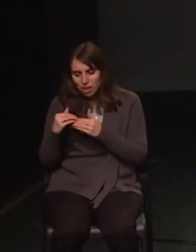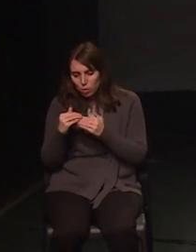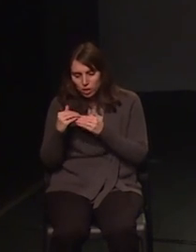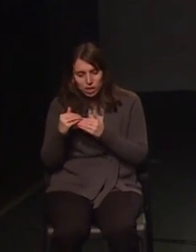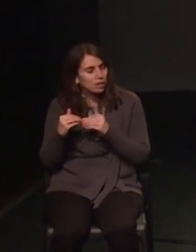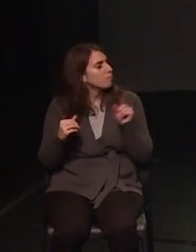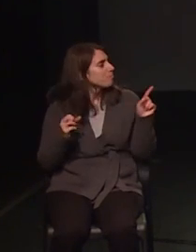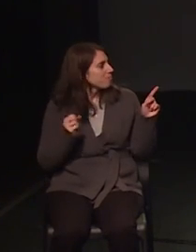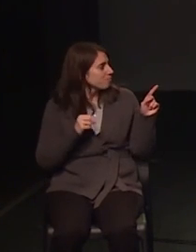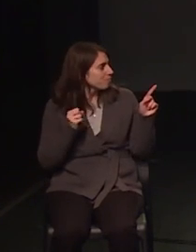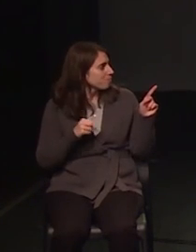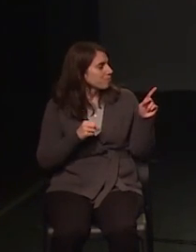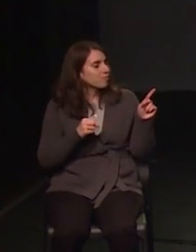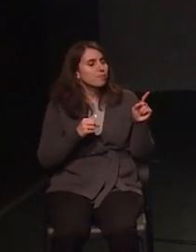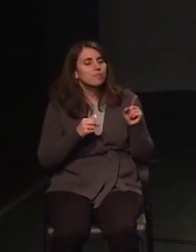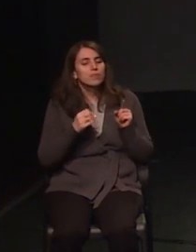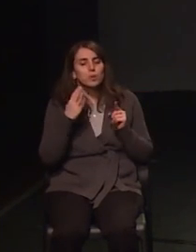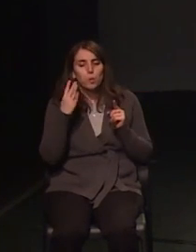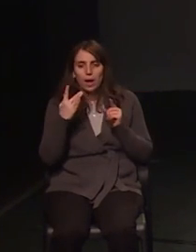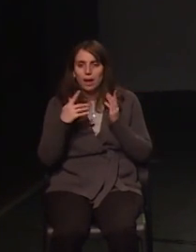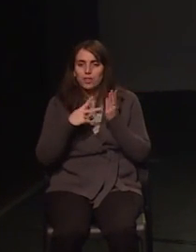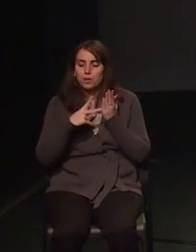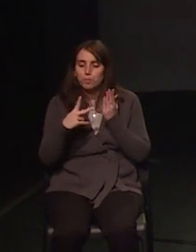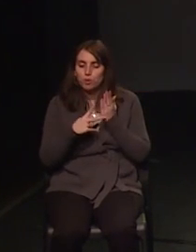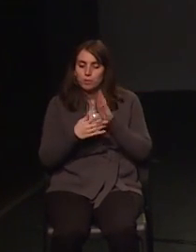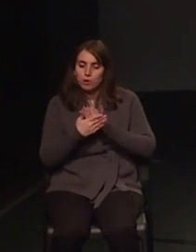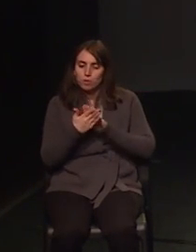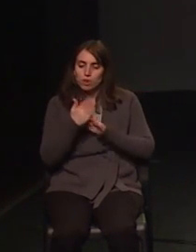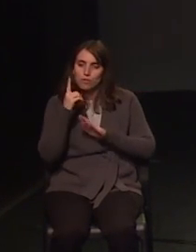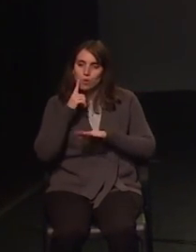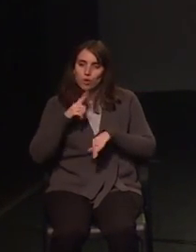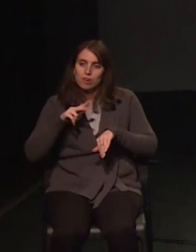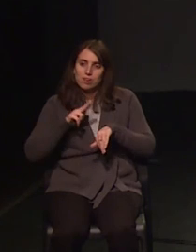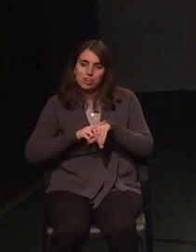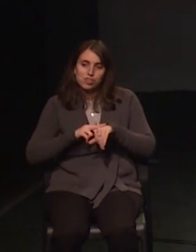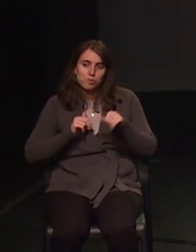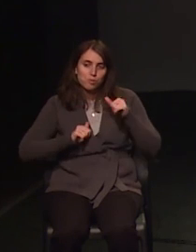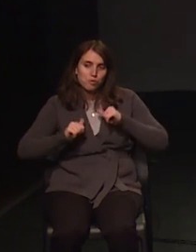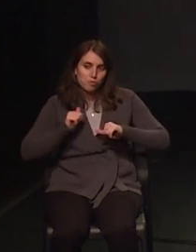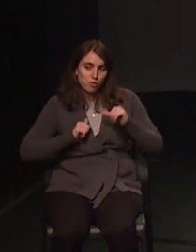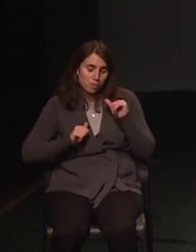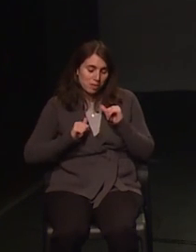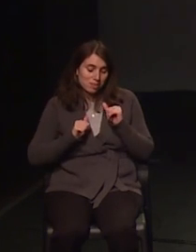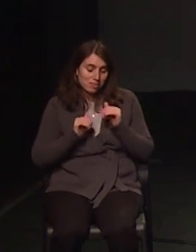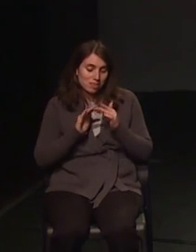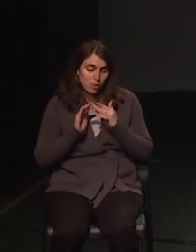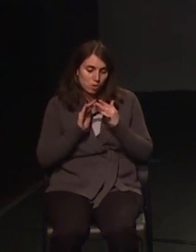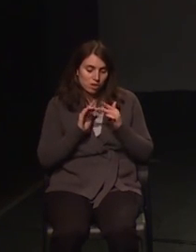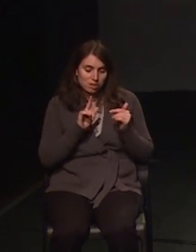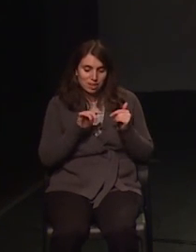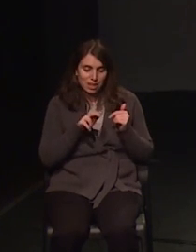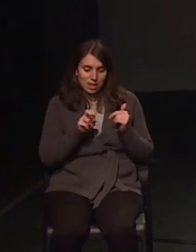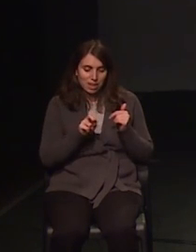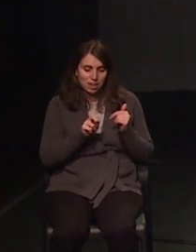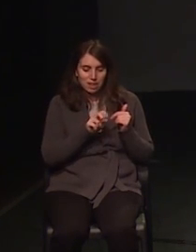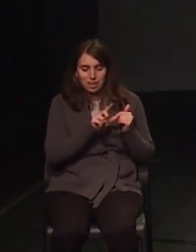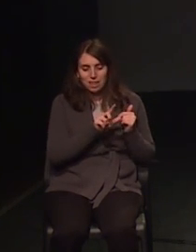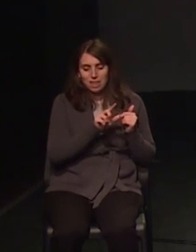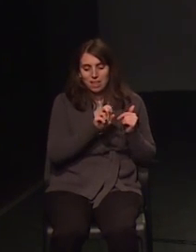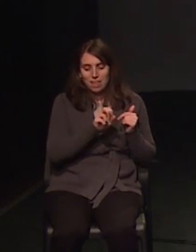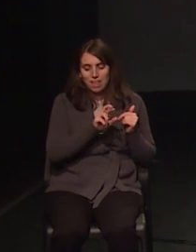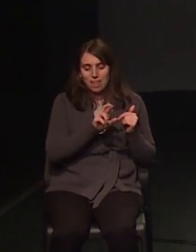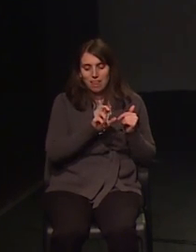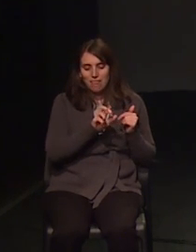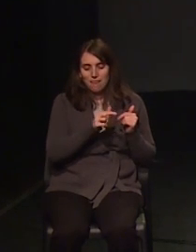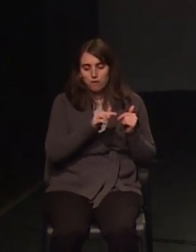primarily because the program I run for the National Performance Network is called LANE. And LANE stands for Leveraging a Network for Equity.